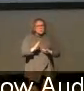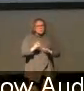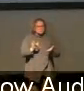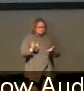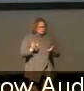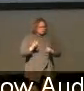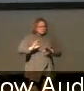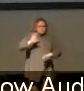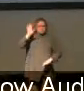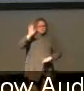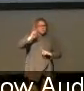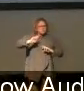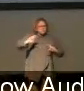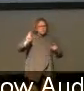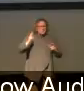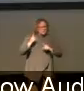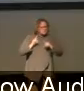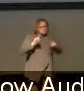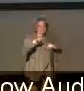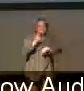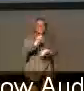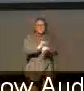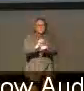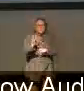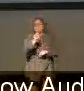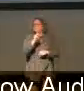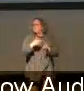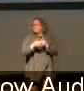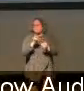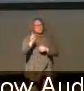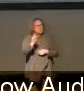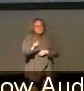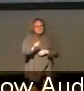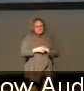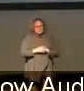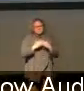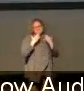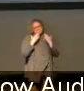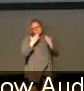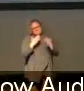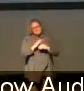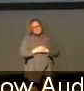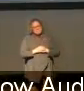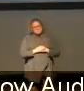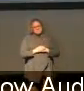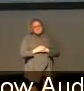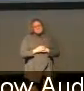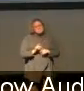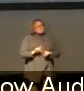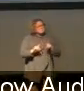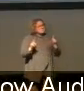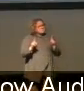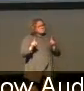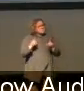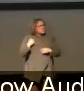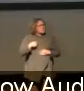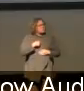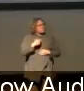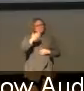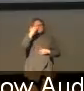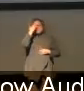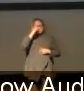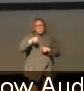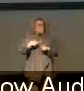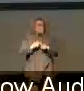be redeployed wherever they're needed. And so we can't thank you enough. However, we know that when it comes to